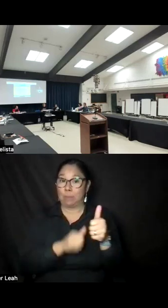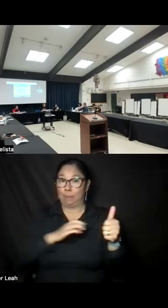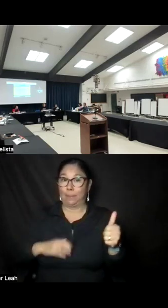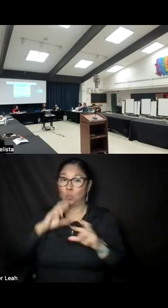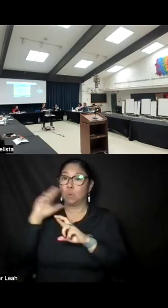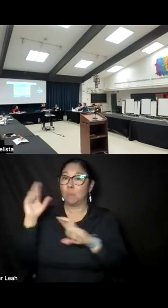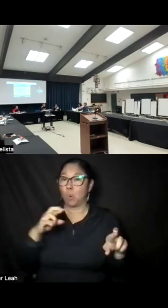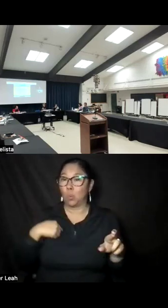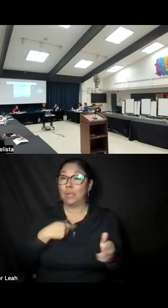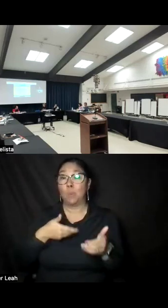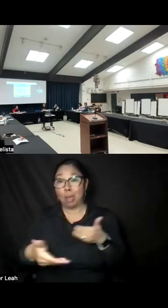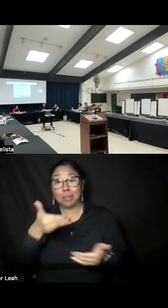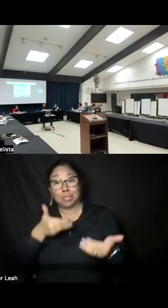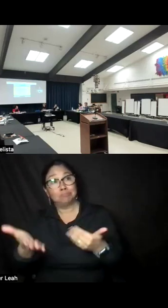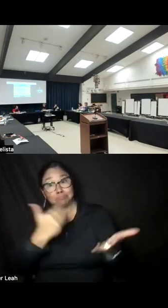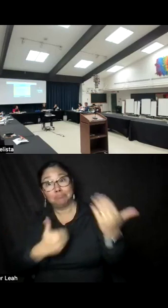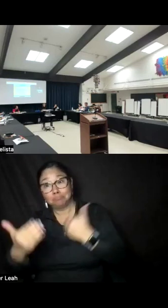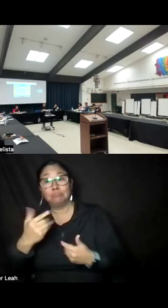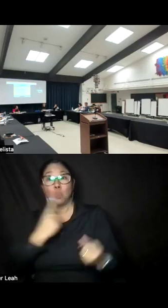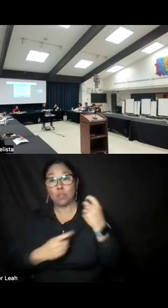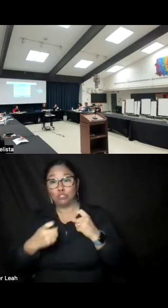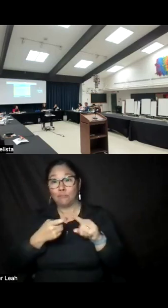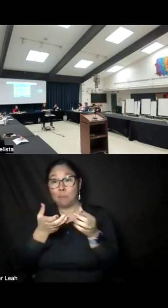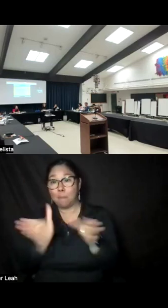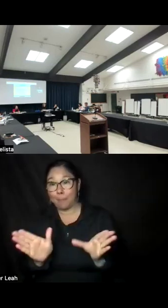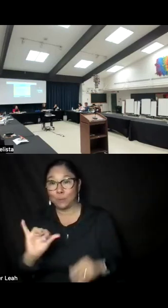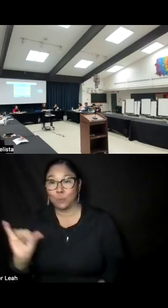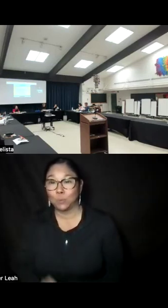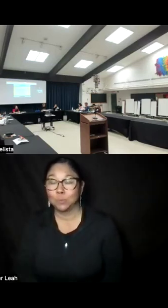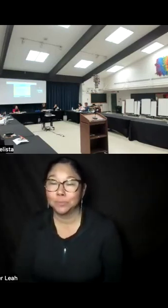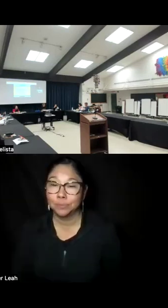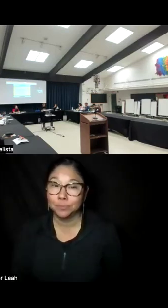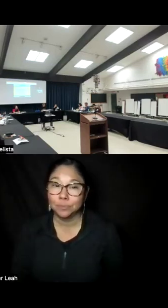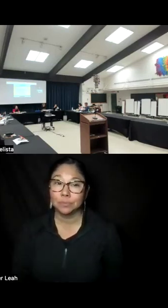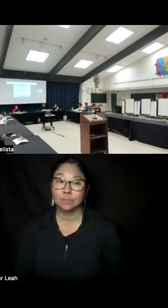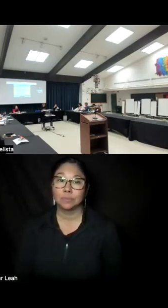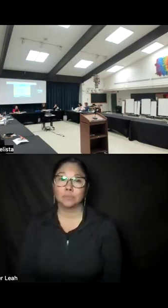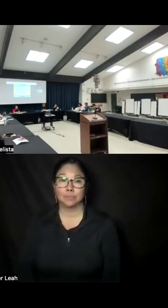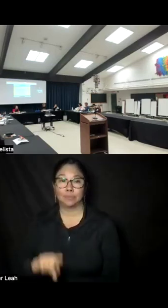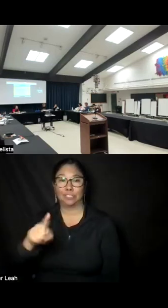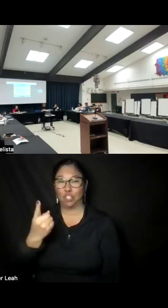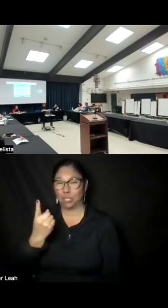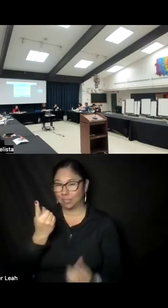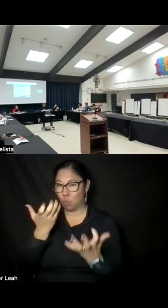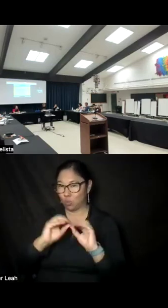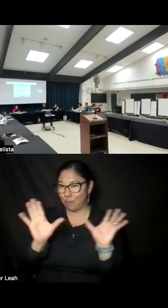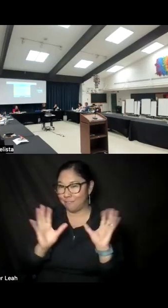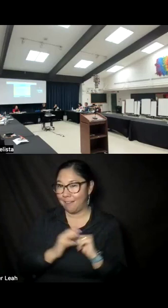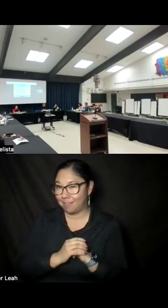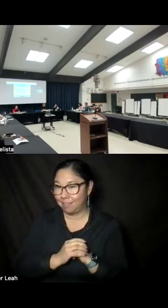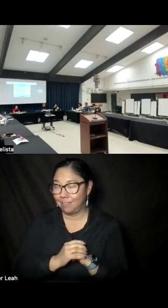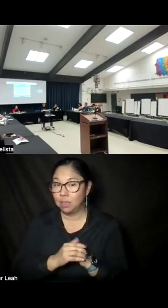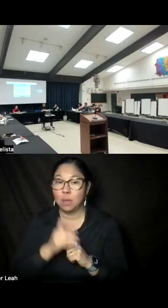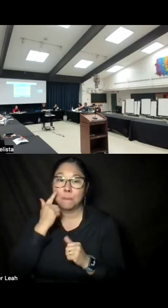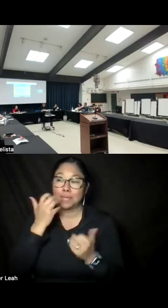we welcome questions from our public as well. So just to kind of clarify that, because we want to